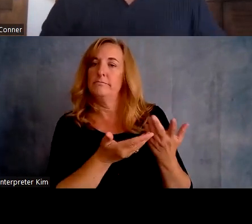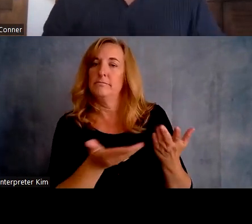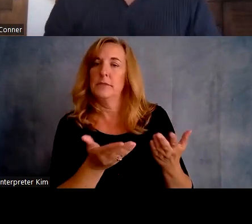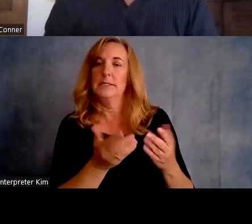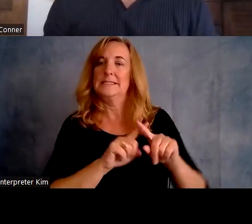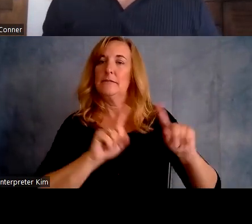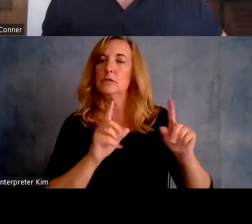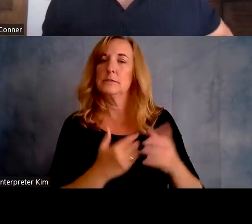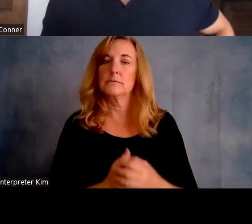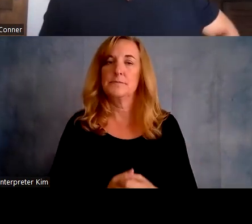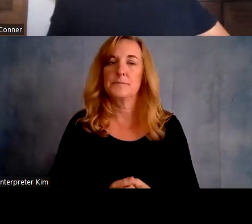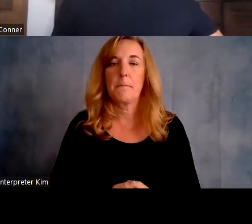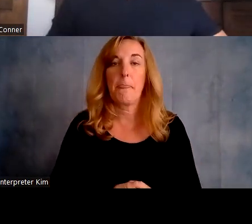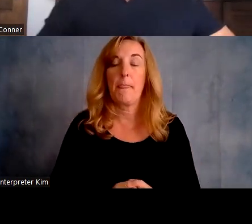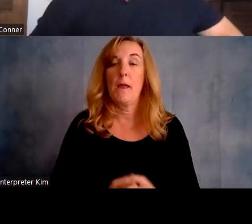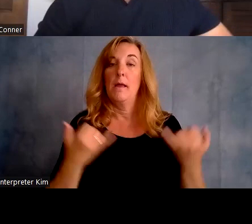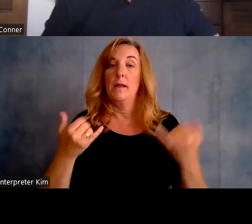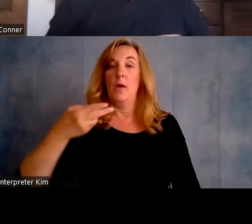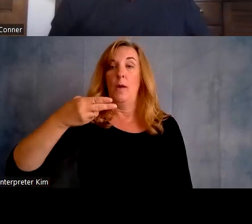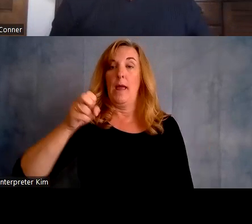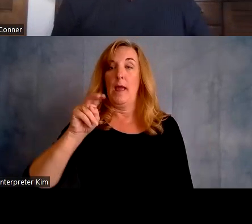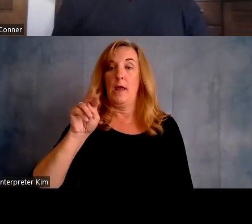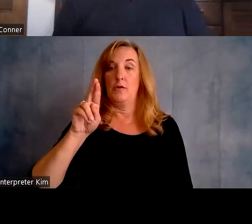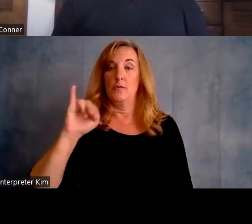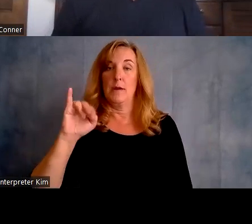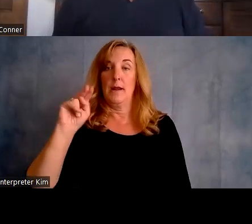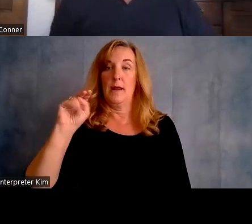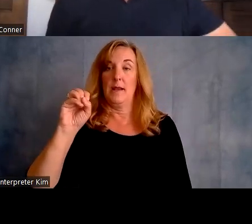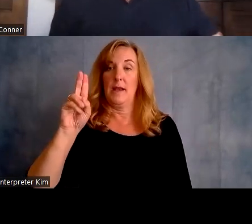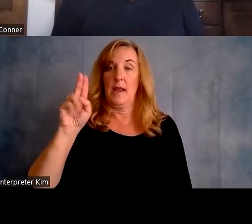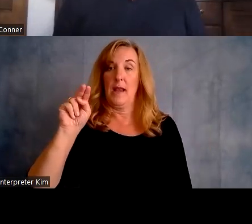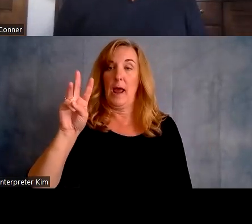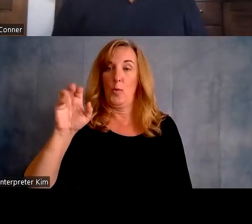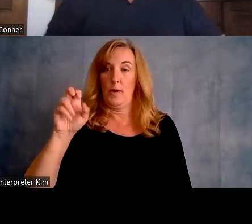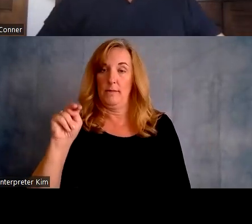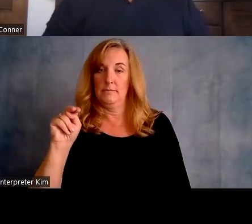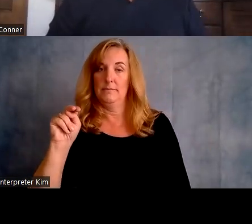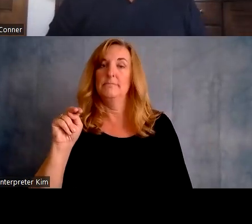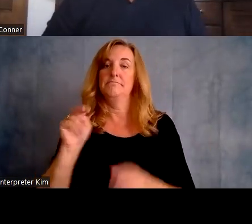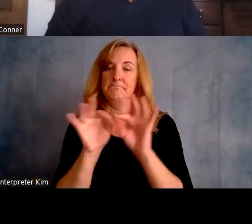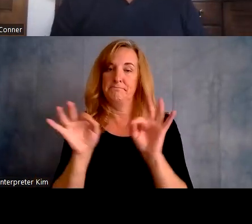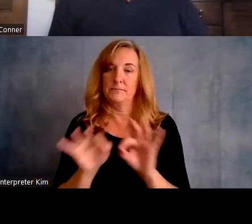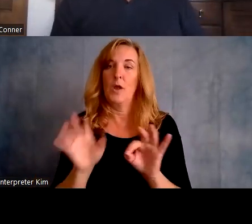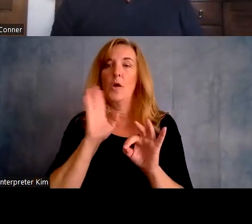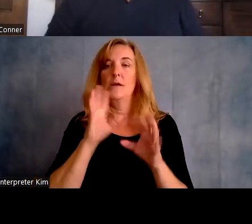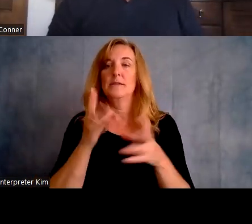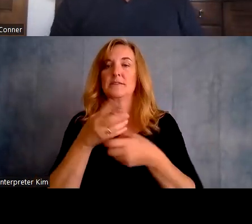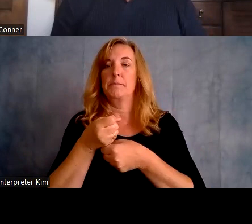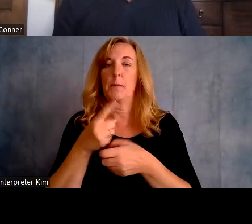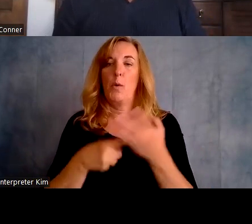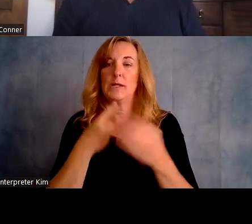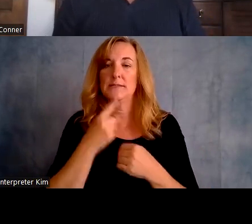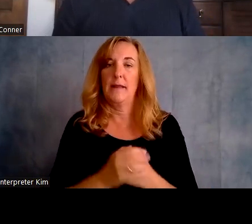This next slide is a Henry Nouwen quote that sums up what I just said. And in his book, Reaching Out, he said, "We will